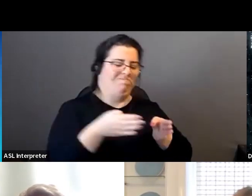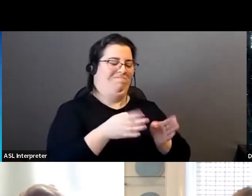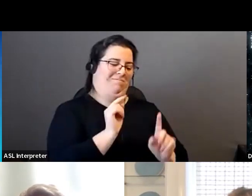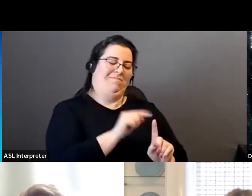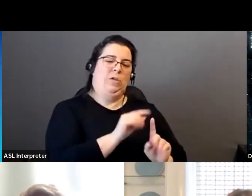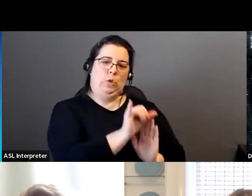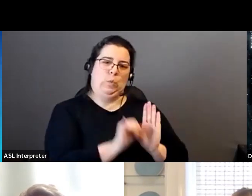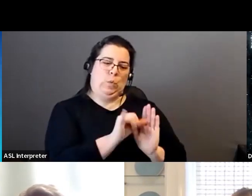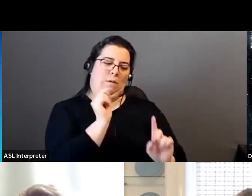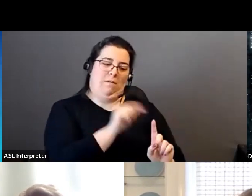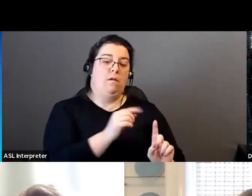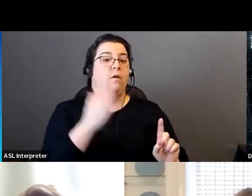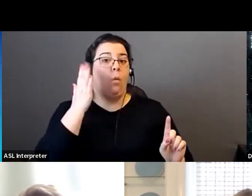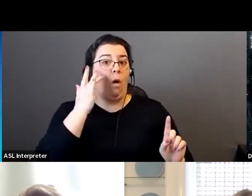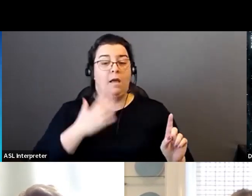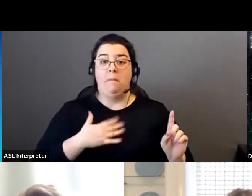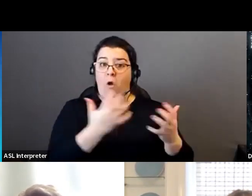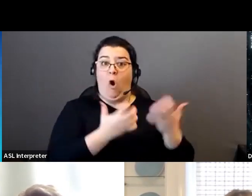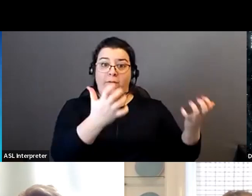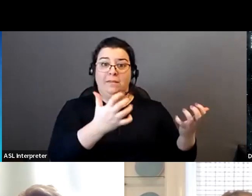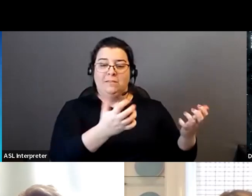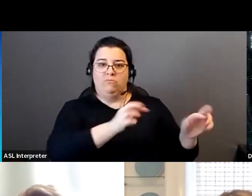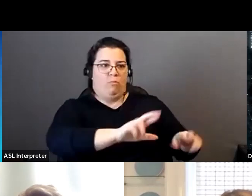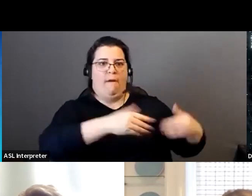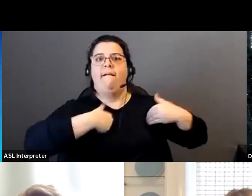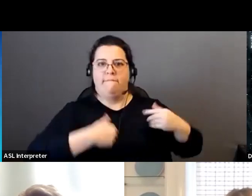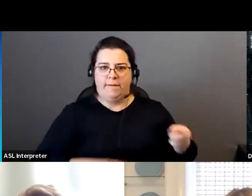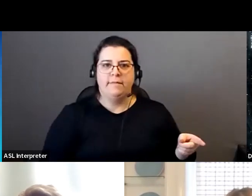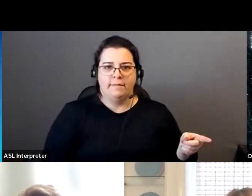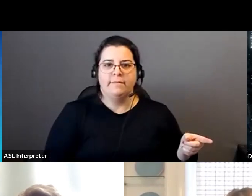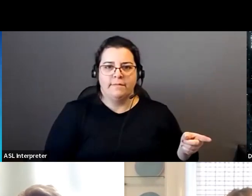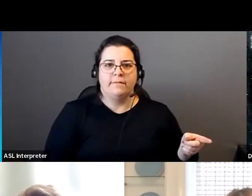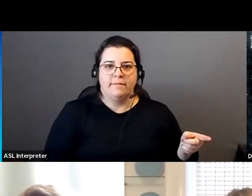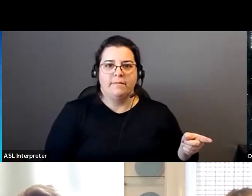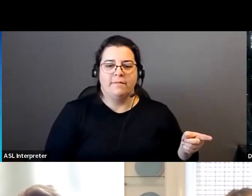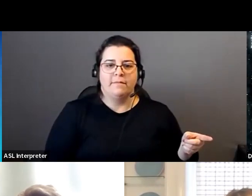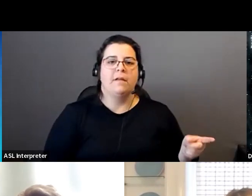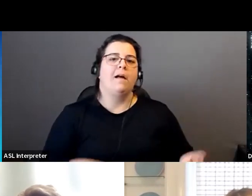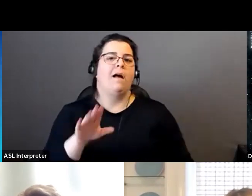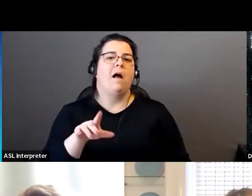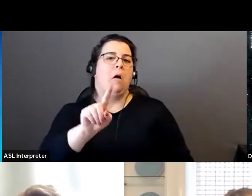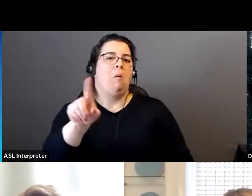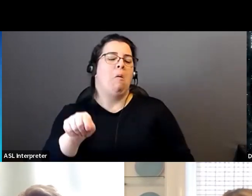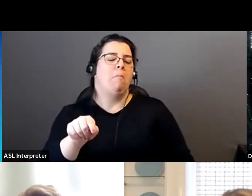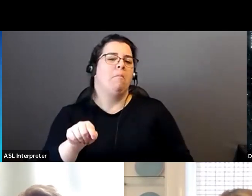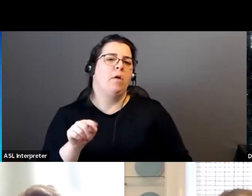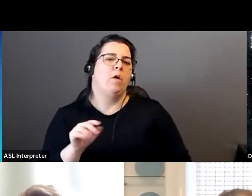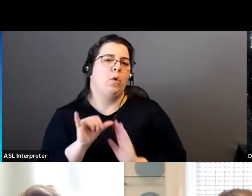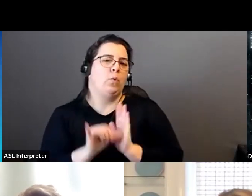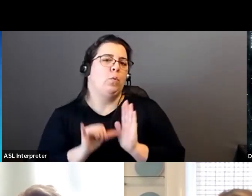YouTube is better is A, my audience is there, and 2, pop quiz. Who owns YouTube?